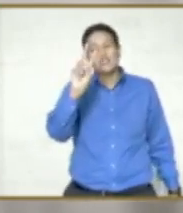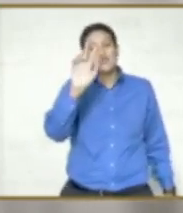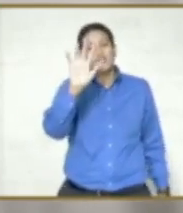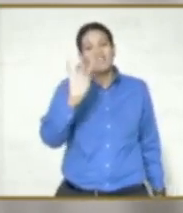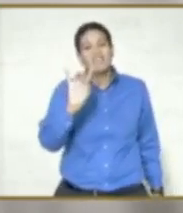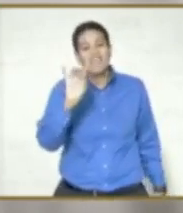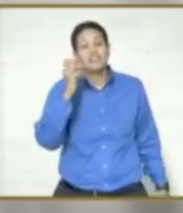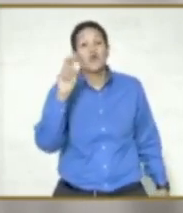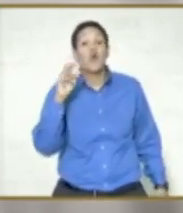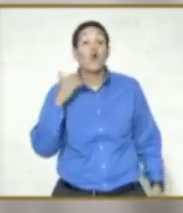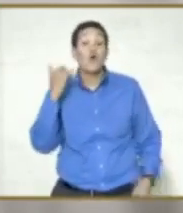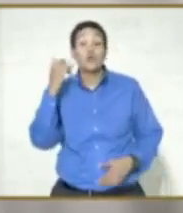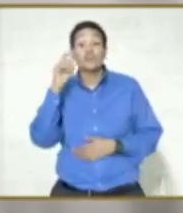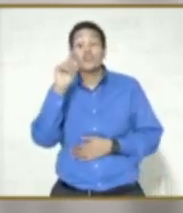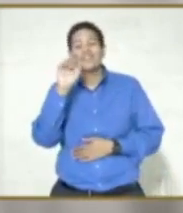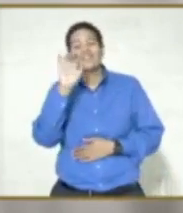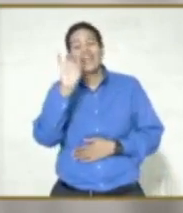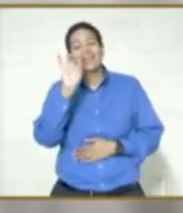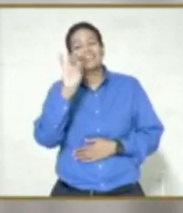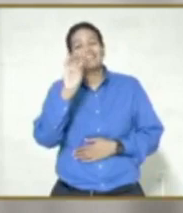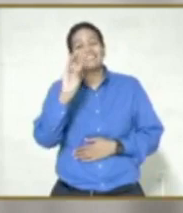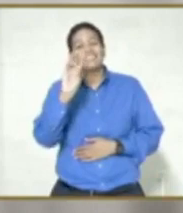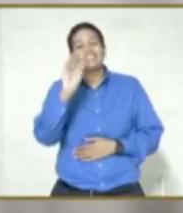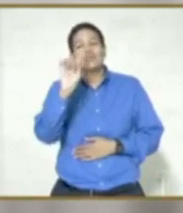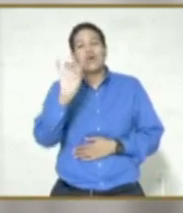876-298-6258, or toll-free line